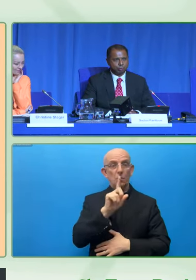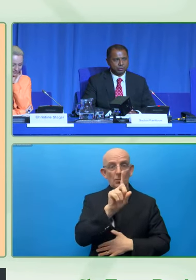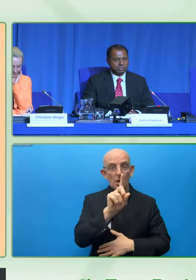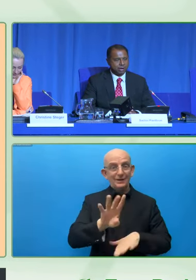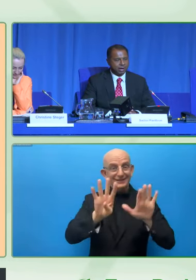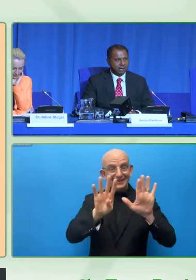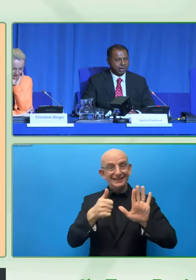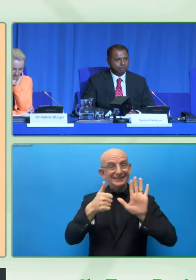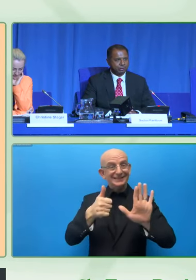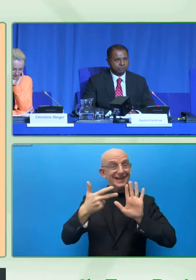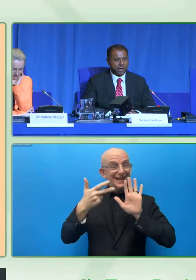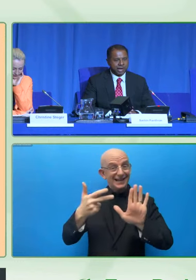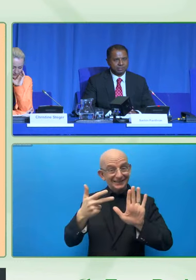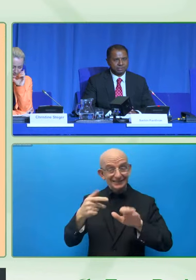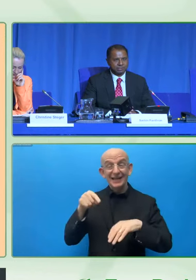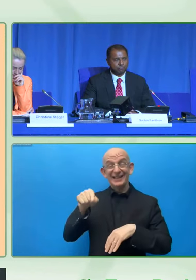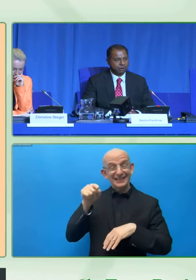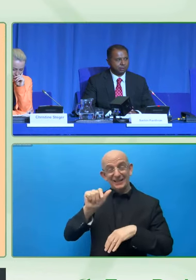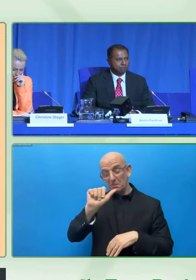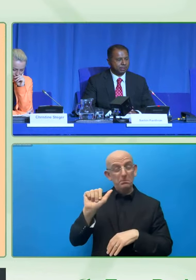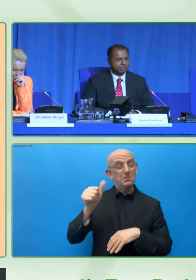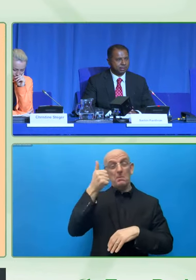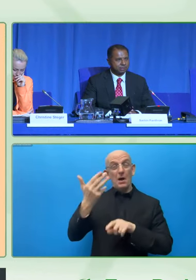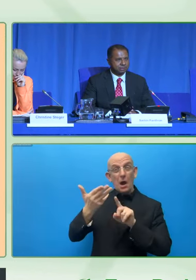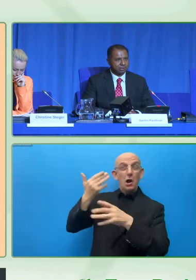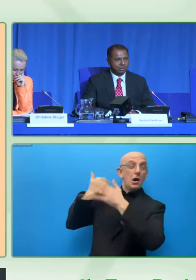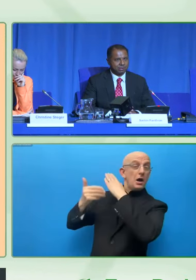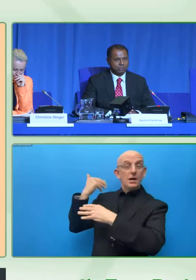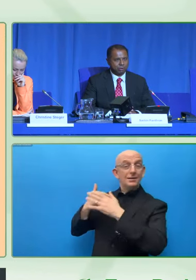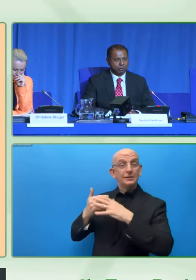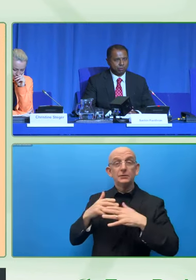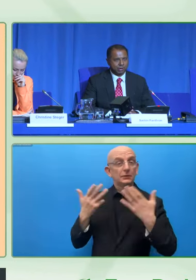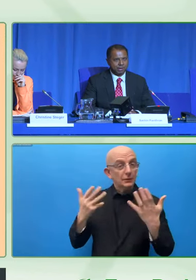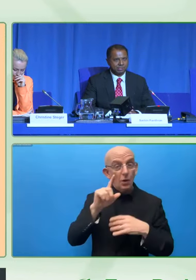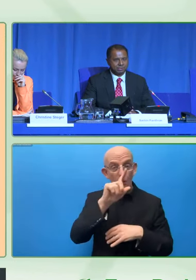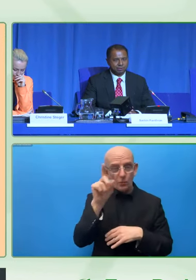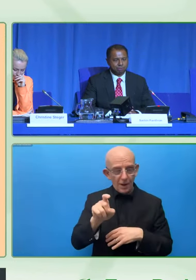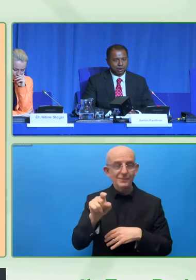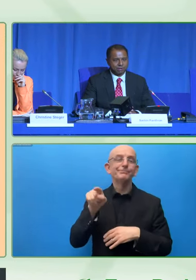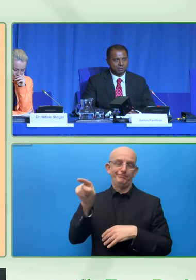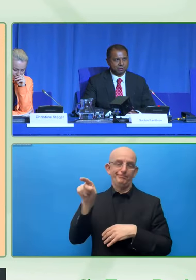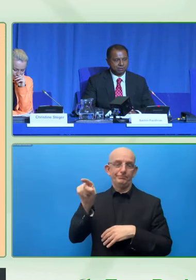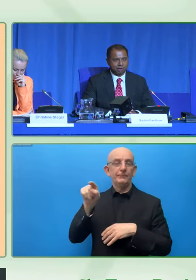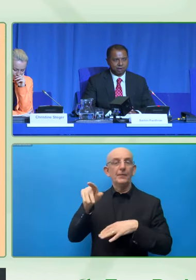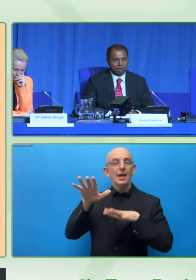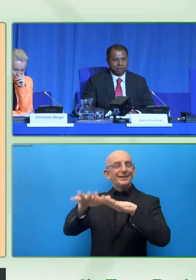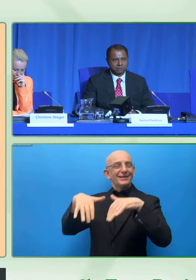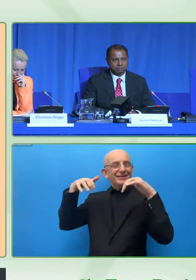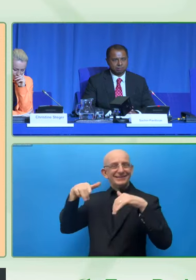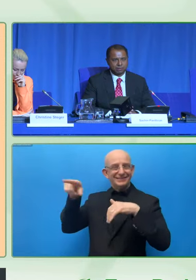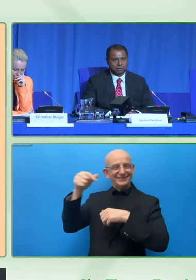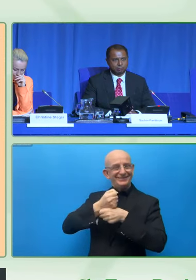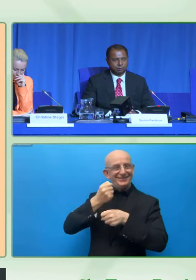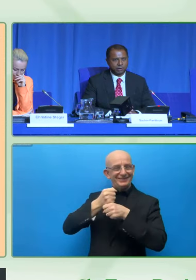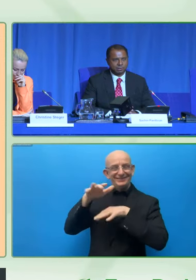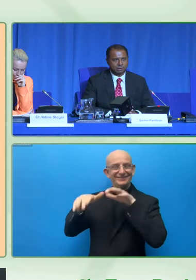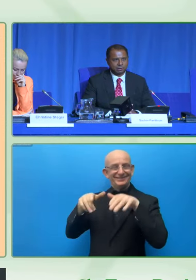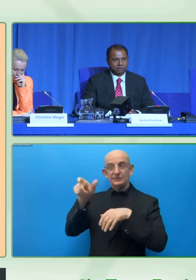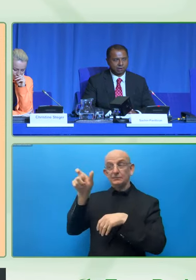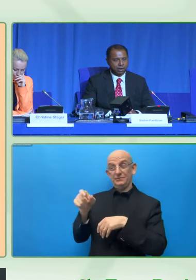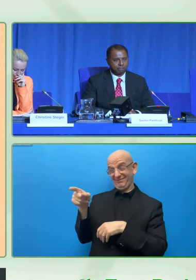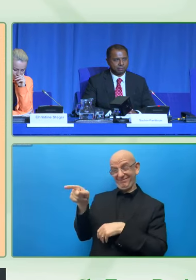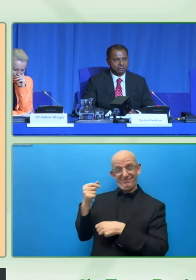who was not able to access federal buildings. So his boss, the congressman for